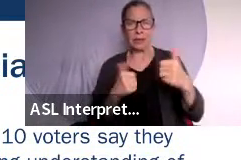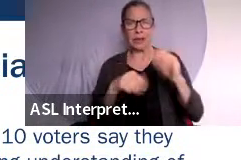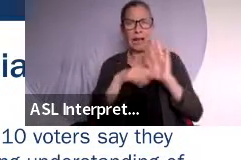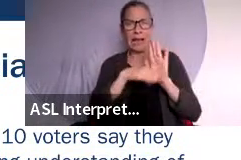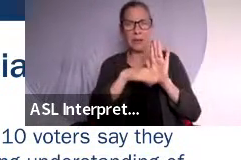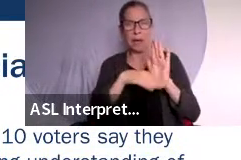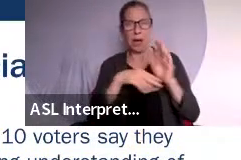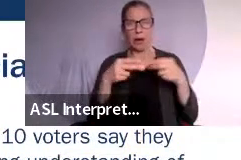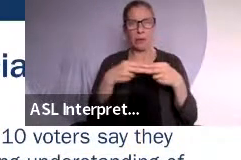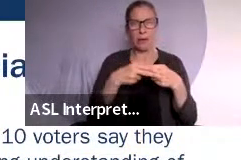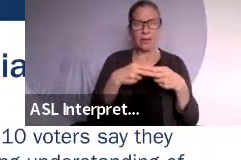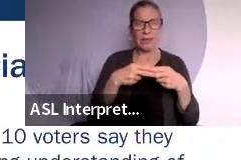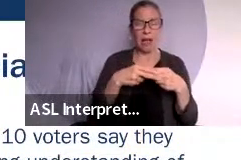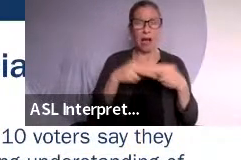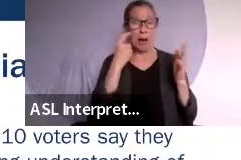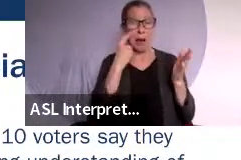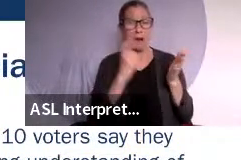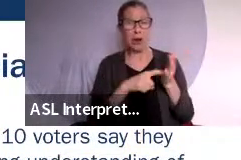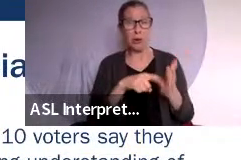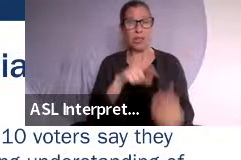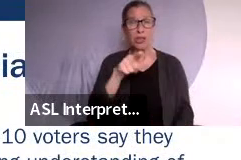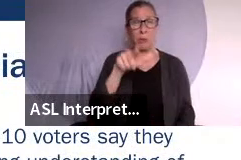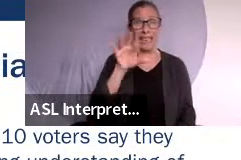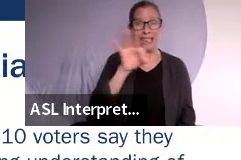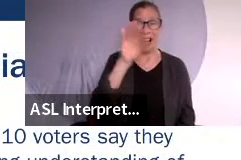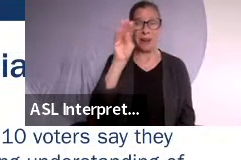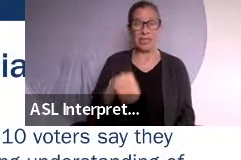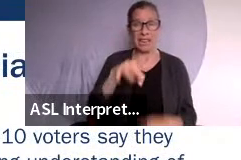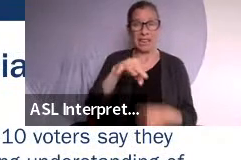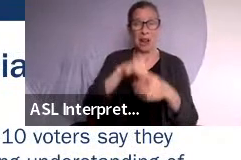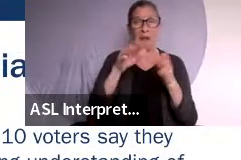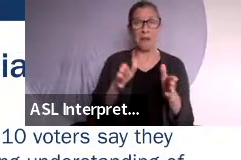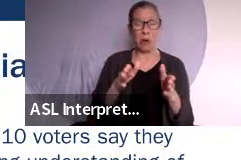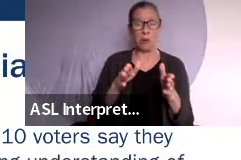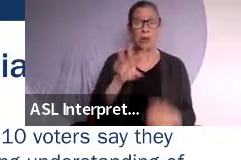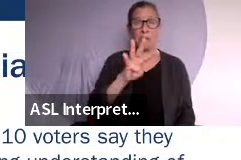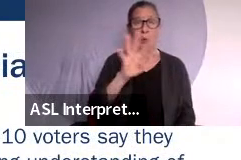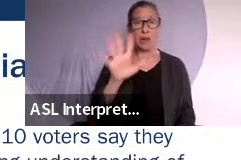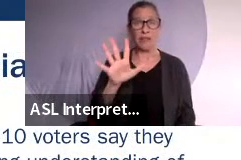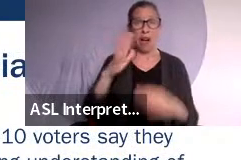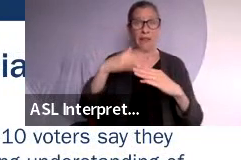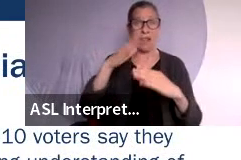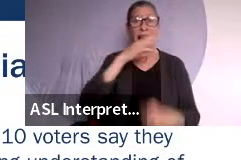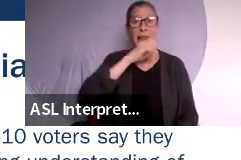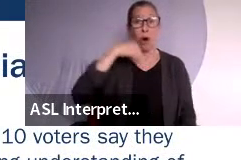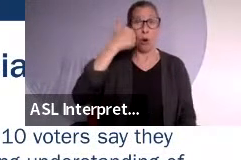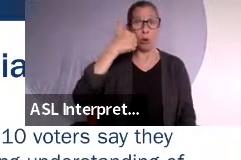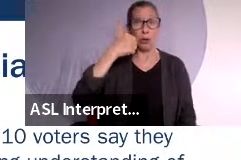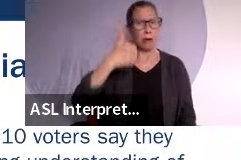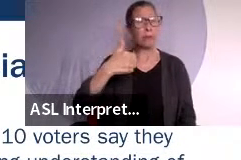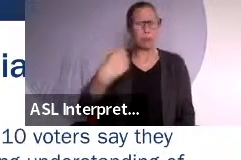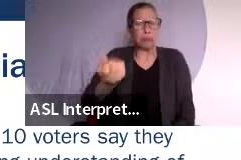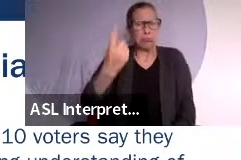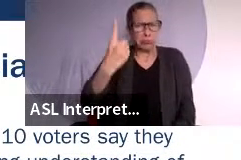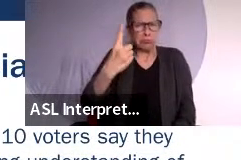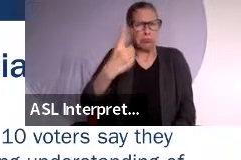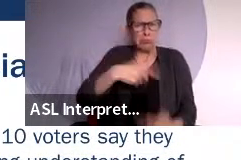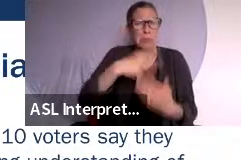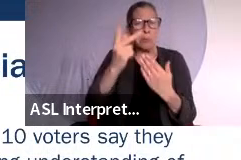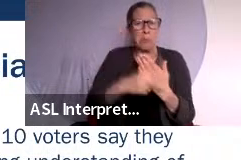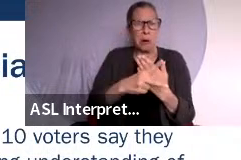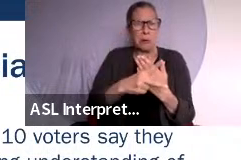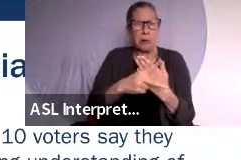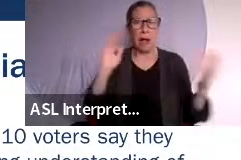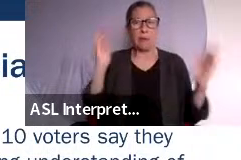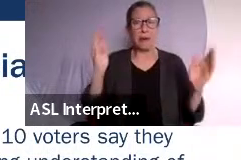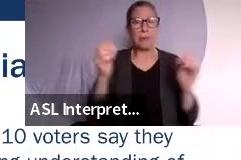of the slide. As you can see, 29% of voters who are 45 and older say they have a strong understanding of the program,